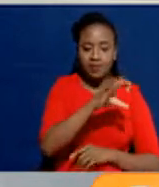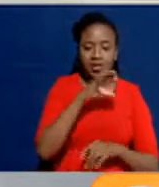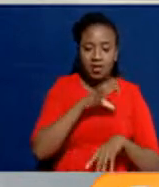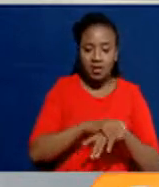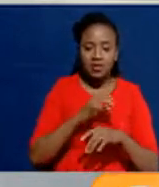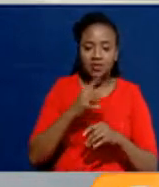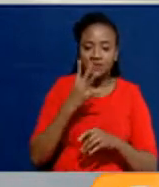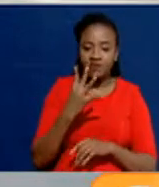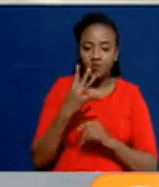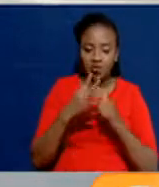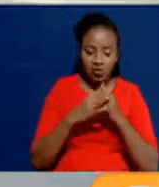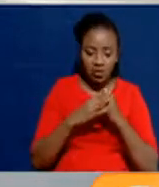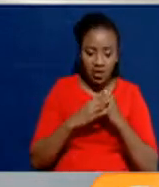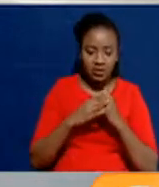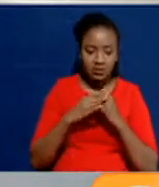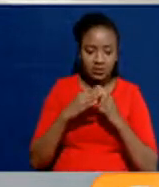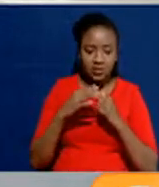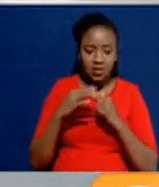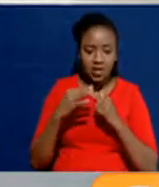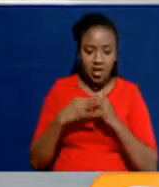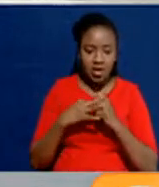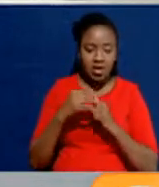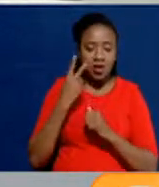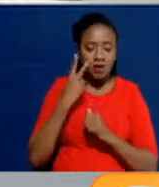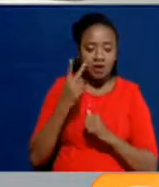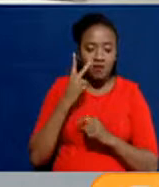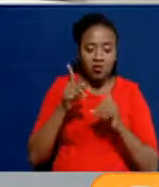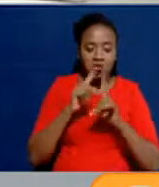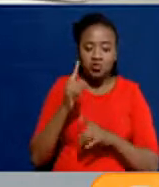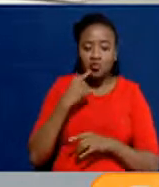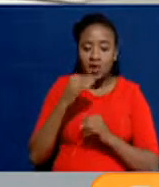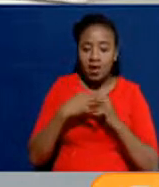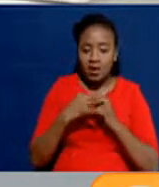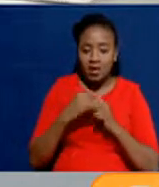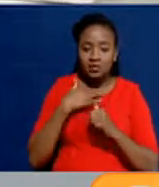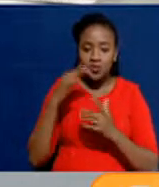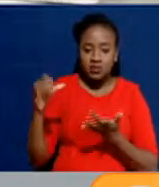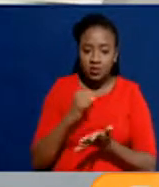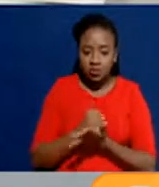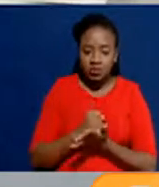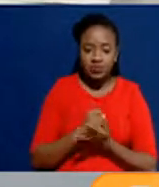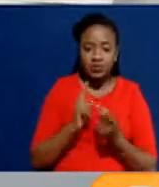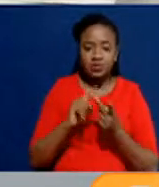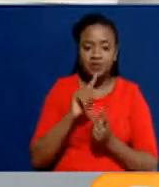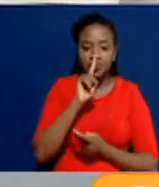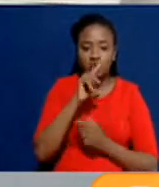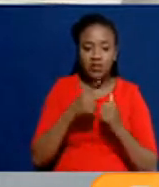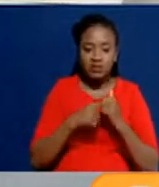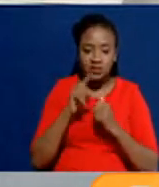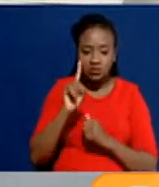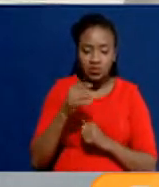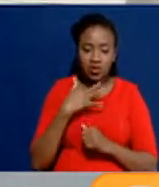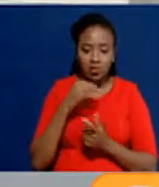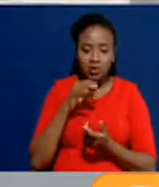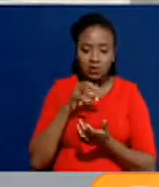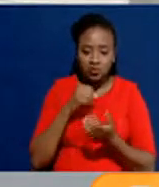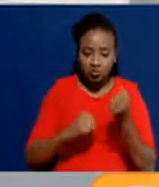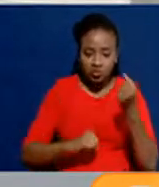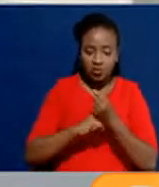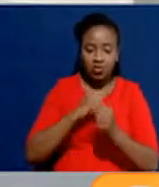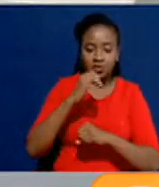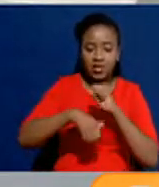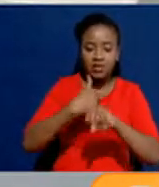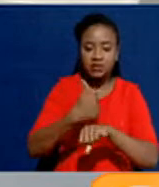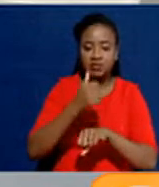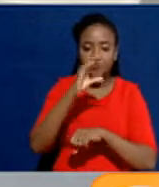498 views, 100 of with 108 seeking for appointments, 161 were for the support of the establishment of the CAS office,